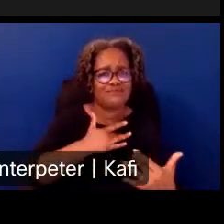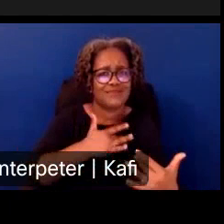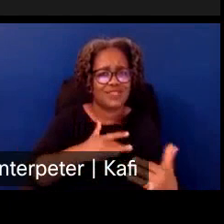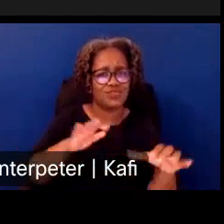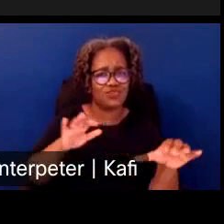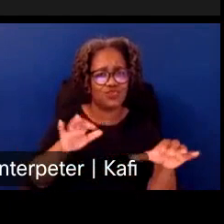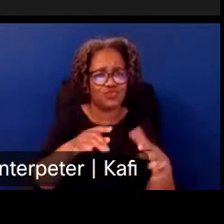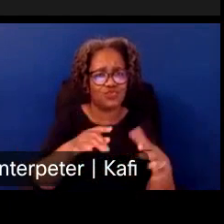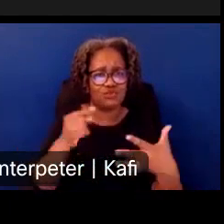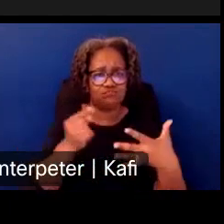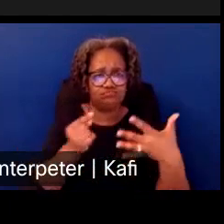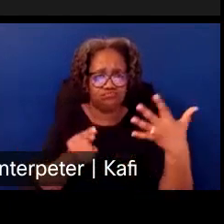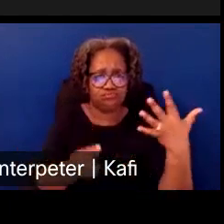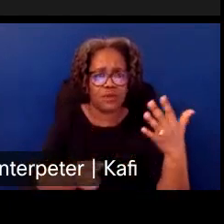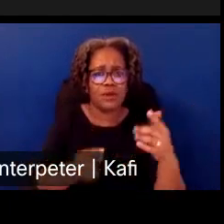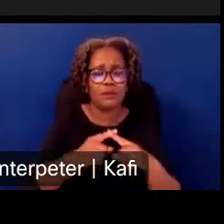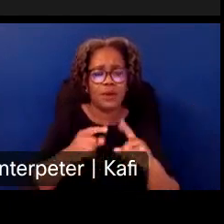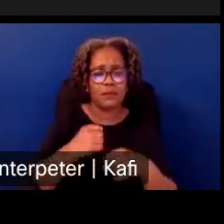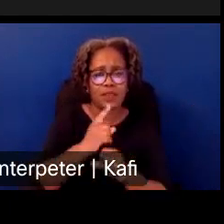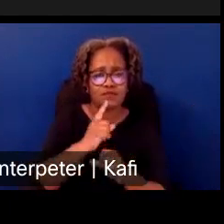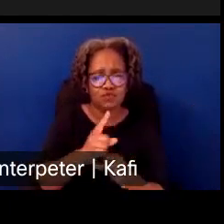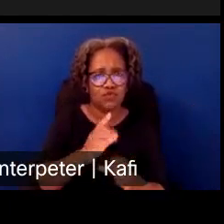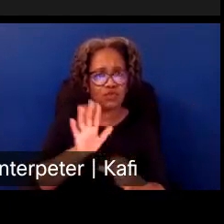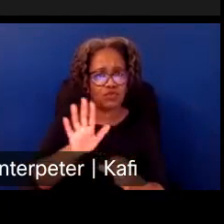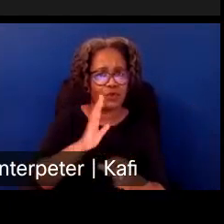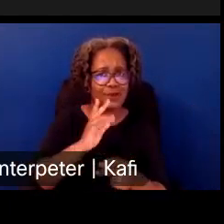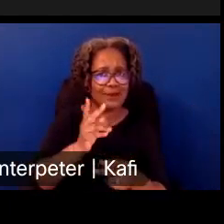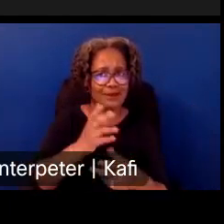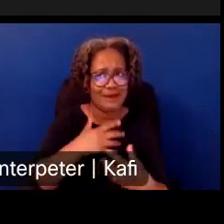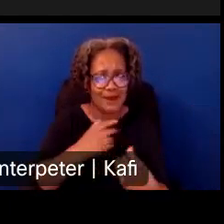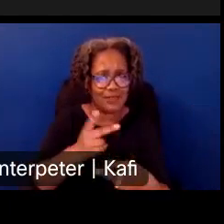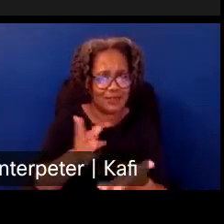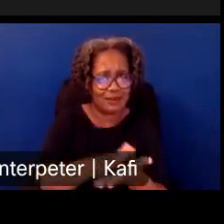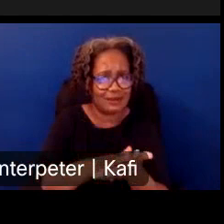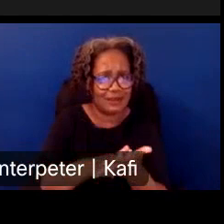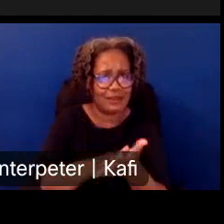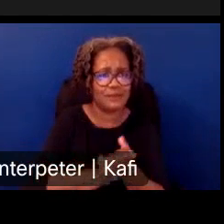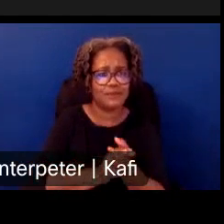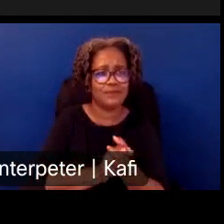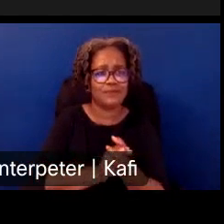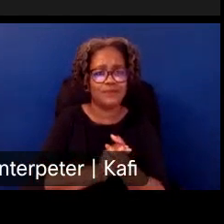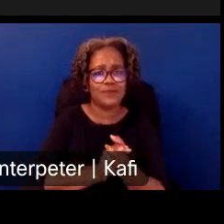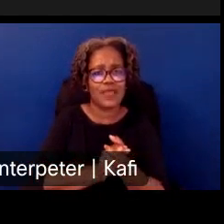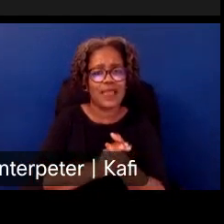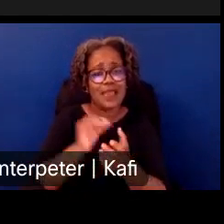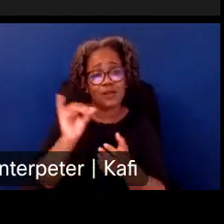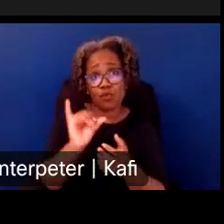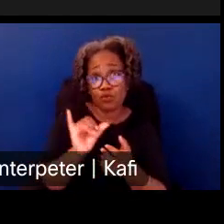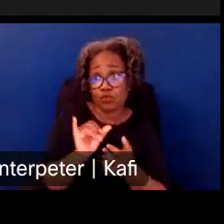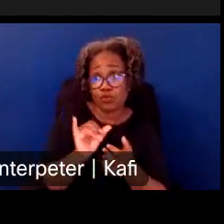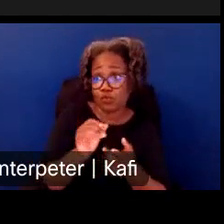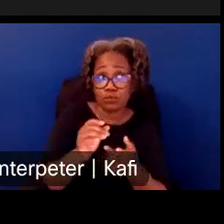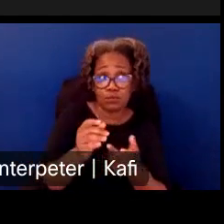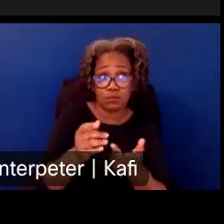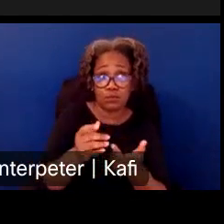who has filtered air that minimizes the amount of pollutions in the air may not have to shampoo